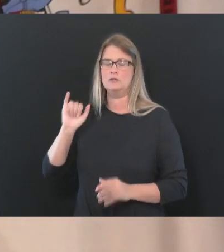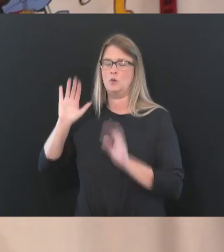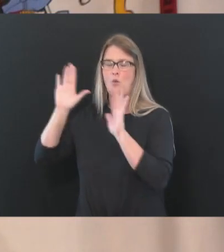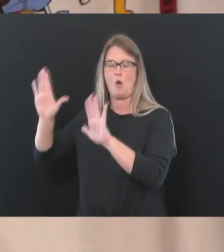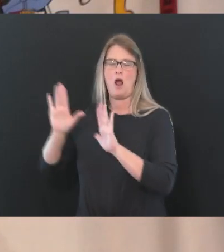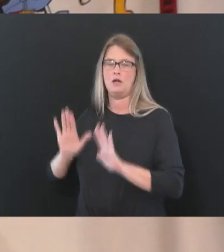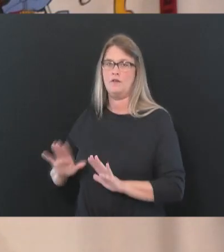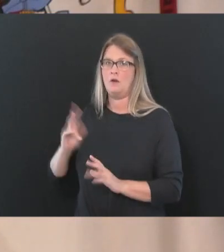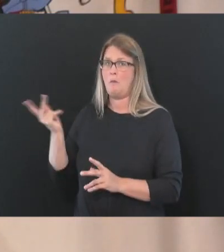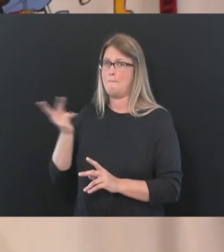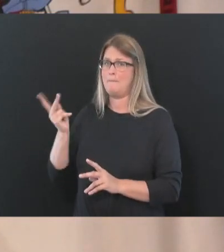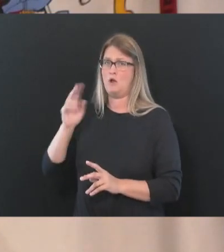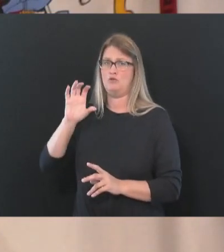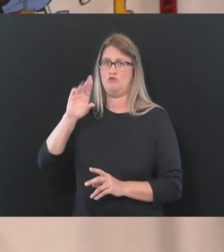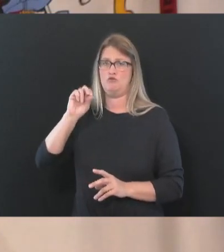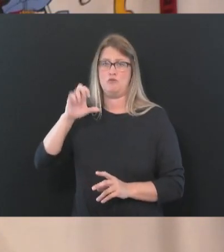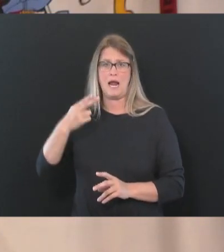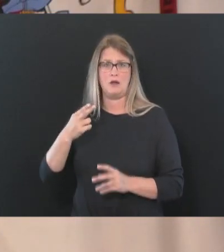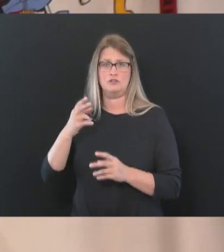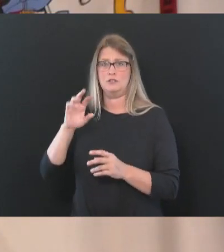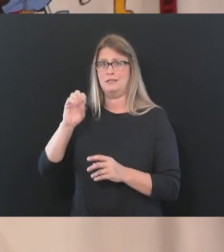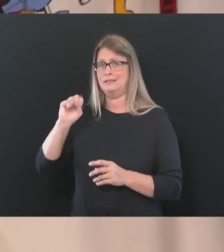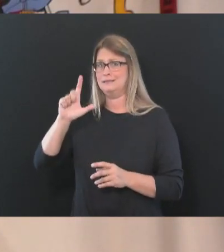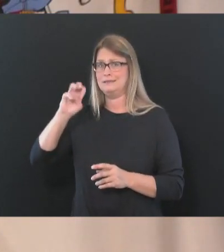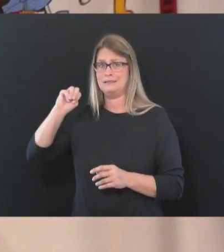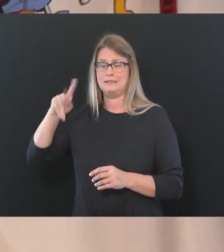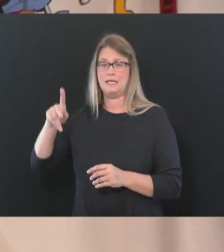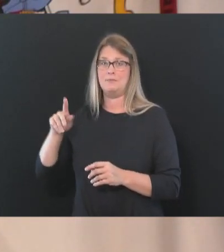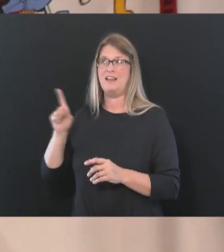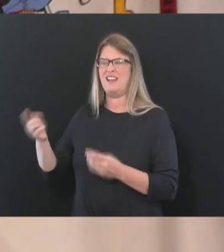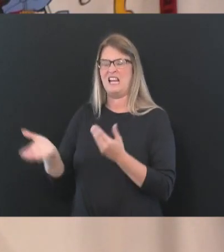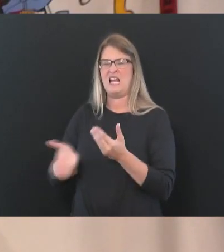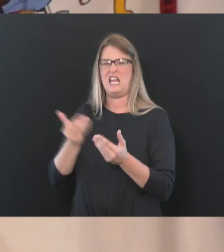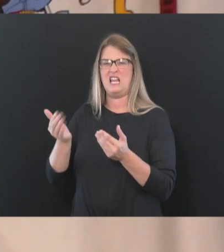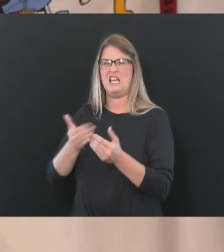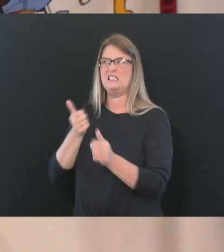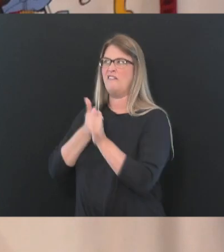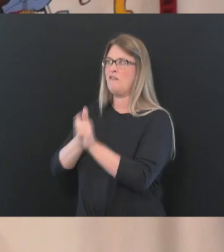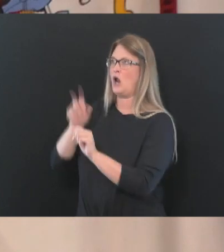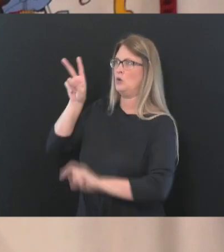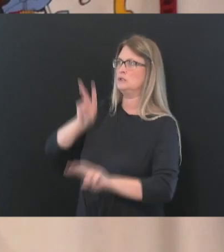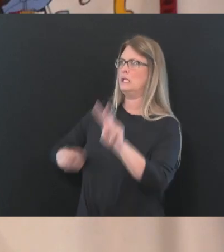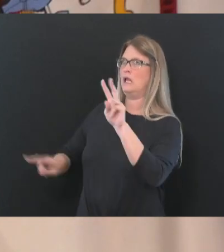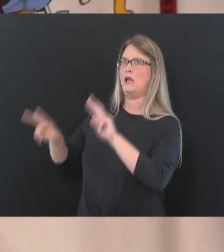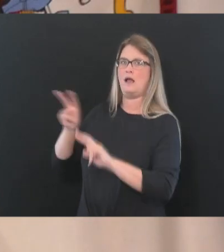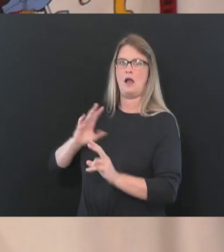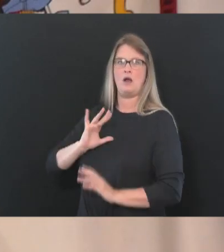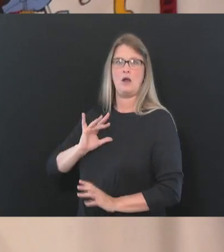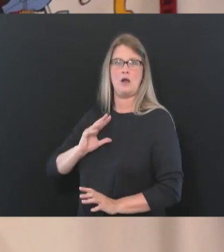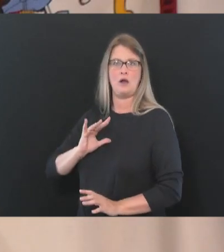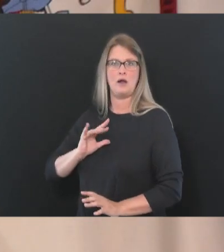Secretary Crouch. They put it out now to where it's really easy to track and it's easy to see. But for